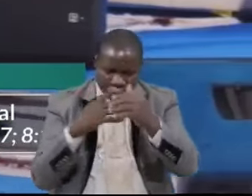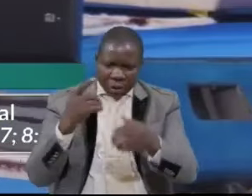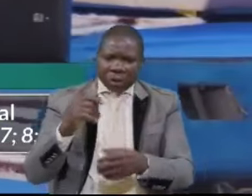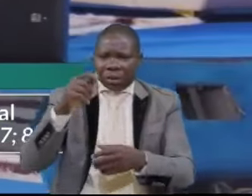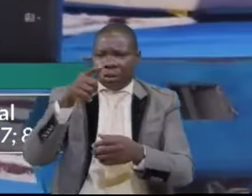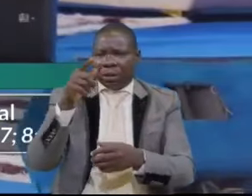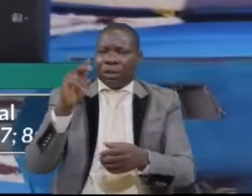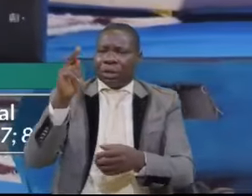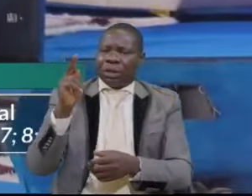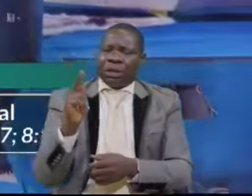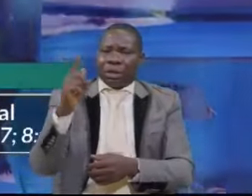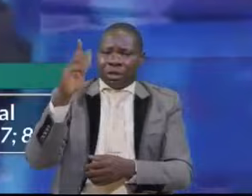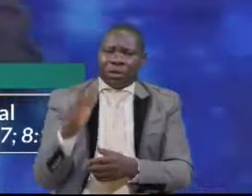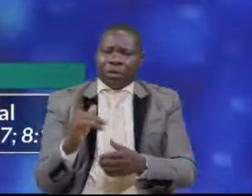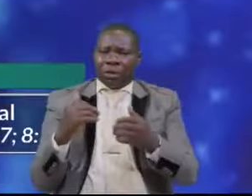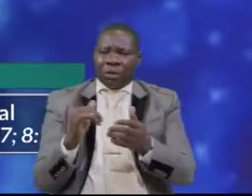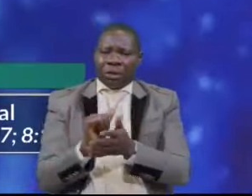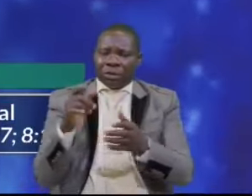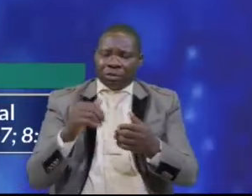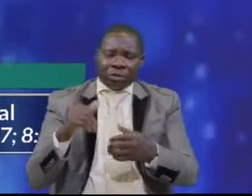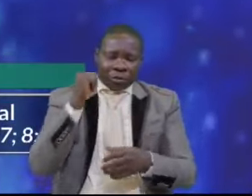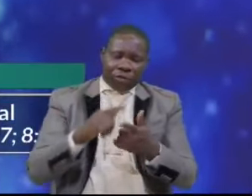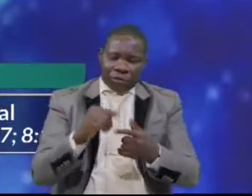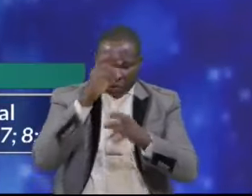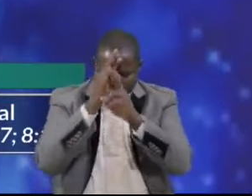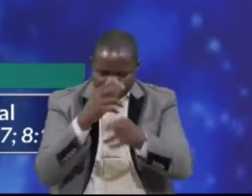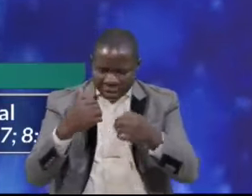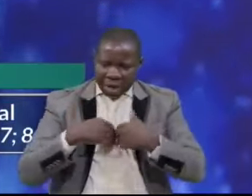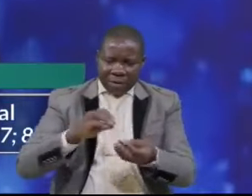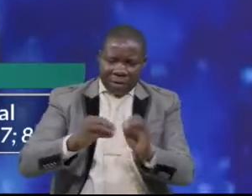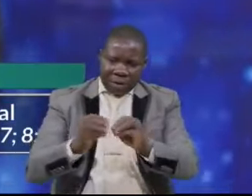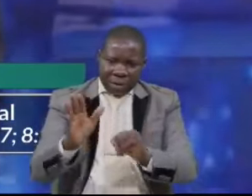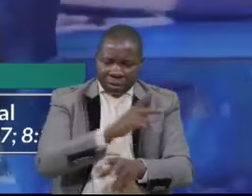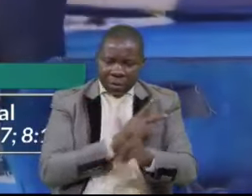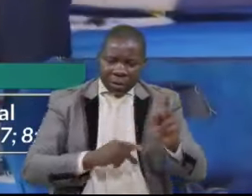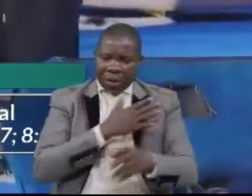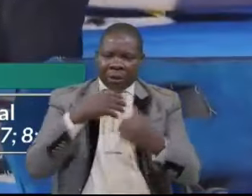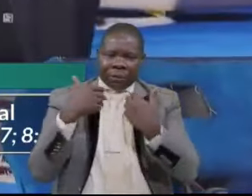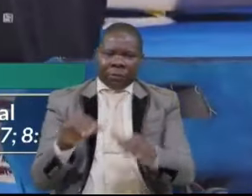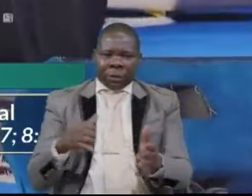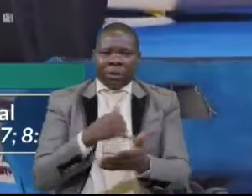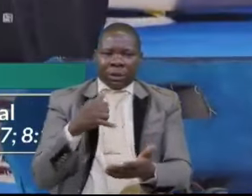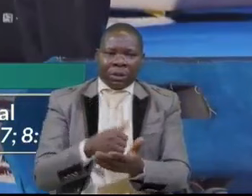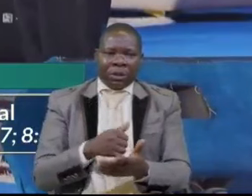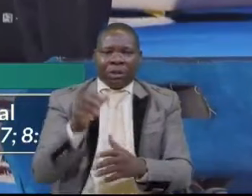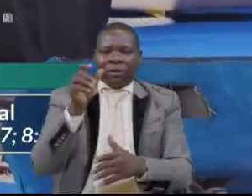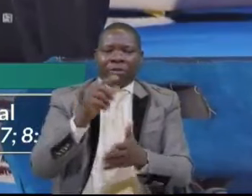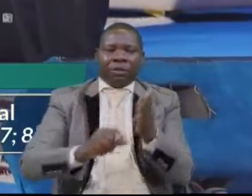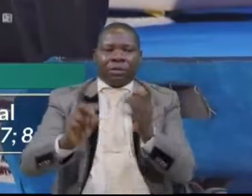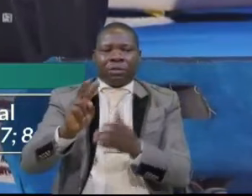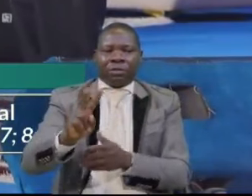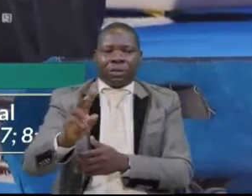numbered thy kingdom and finish it. Verse 27. In verse 27, take ill